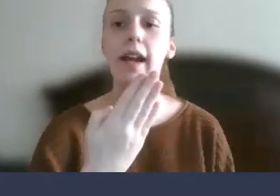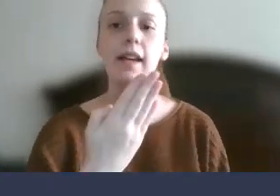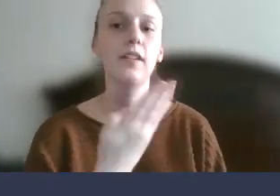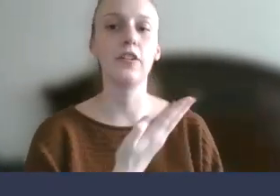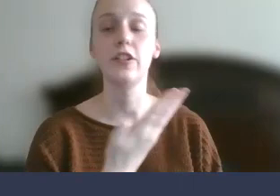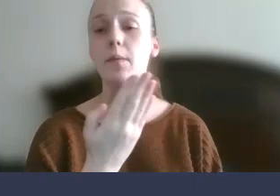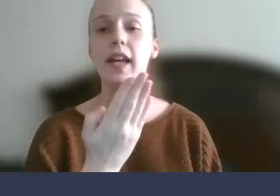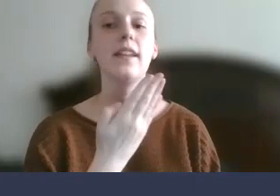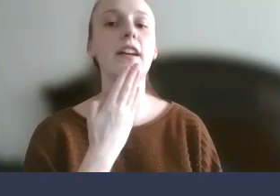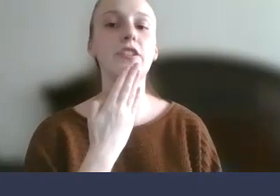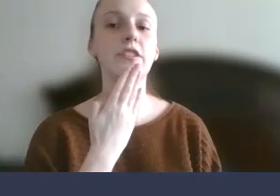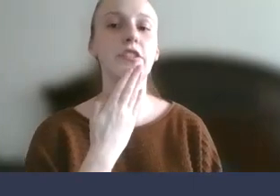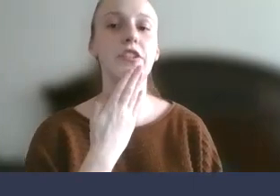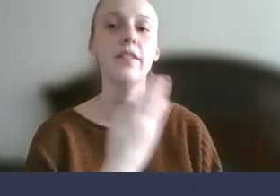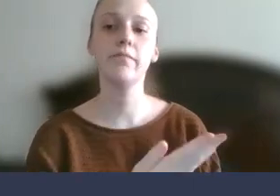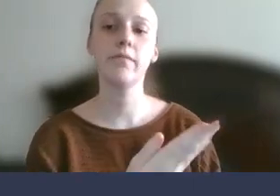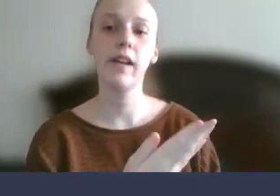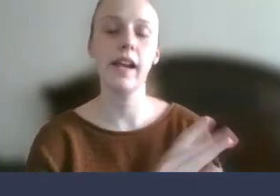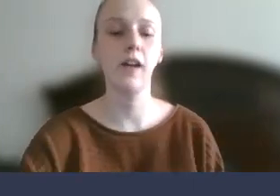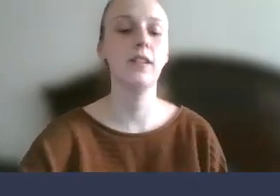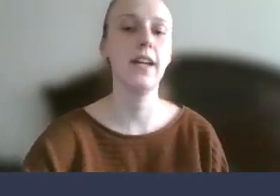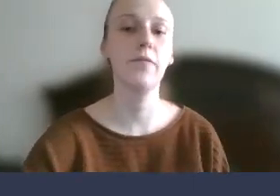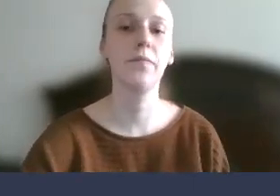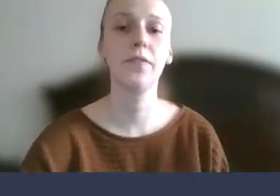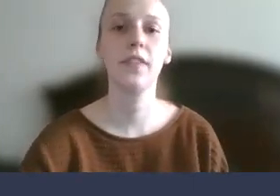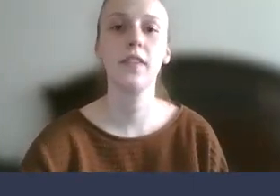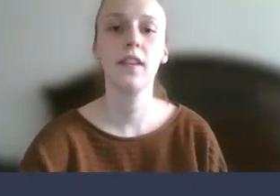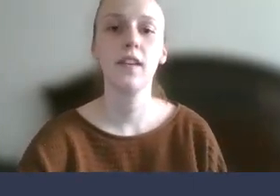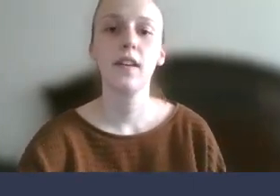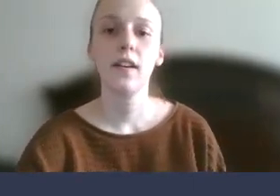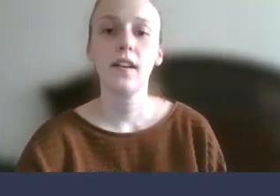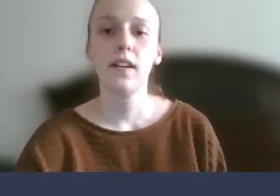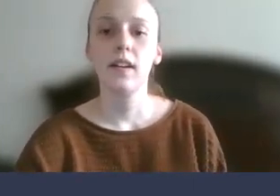But right hand or dominant hand on your chin and out